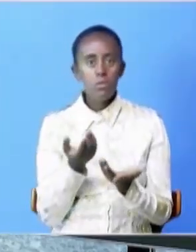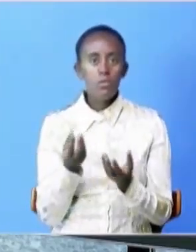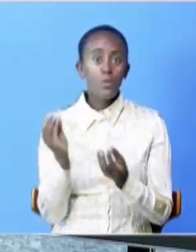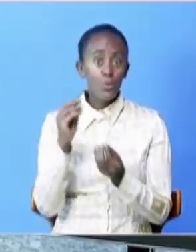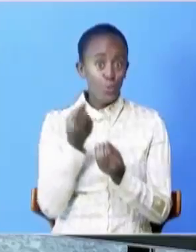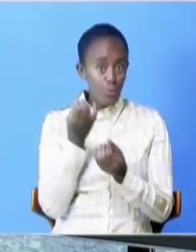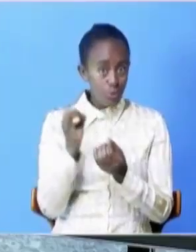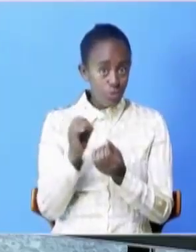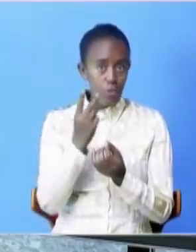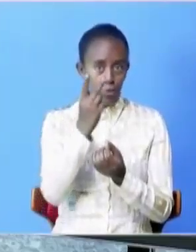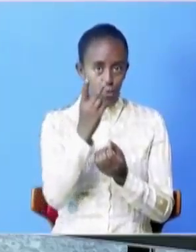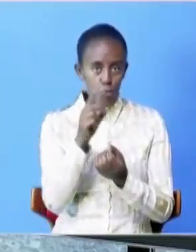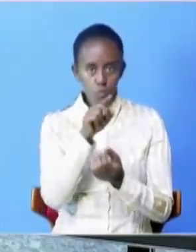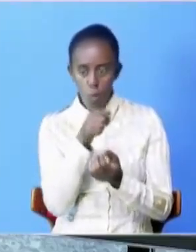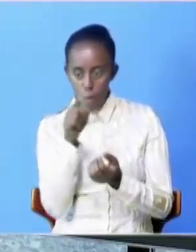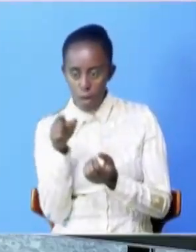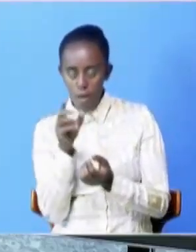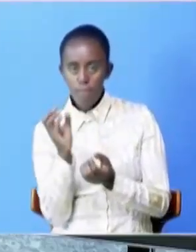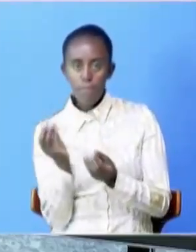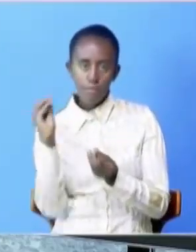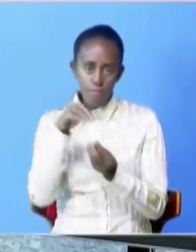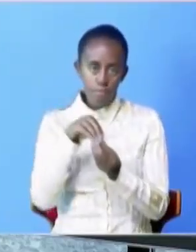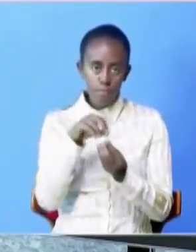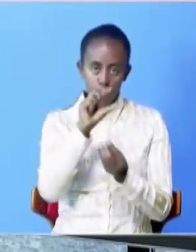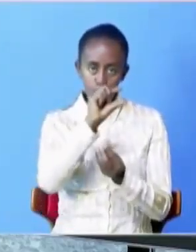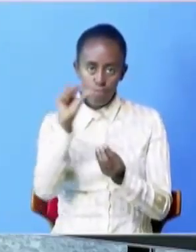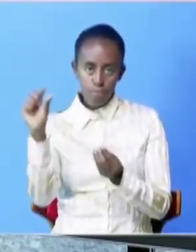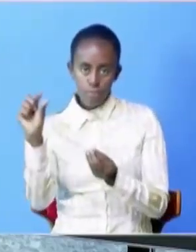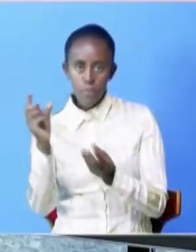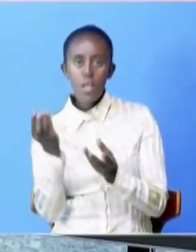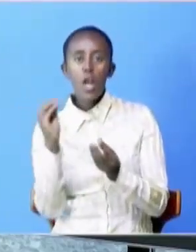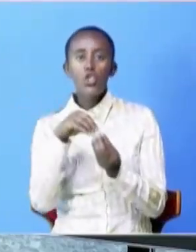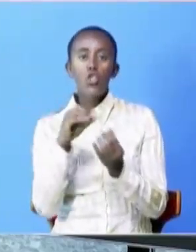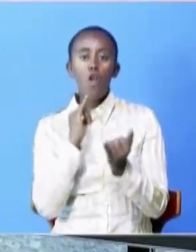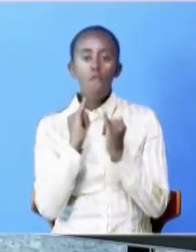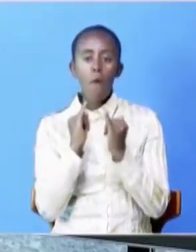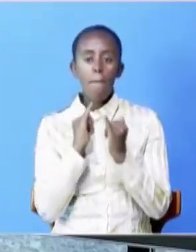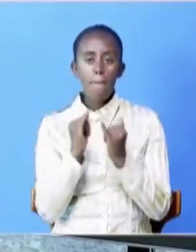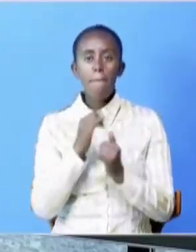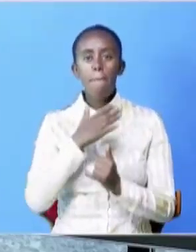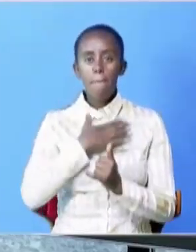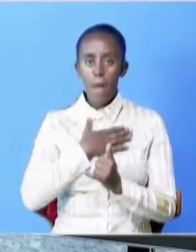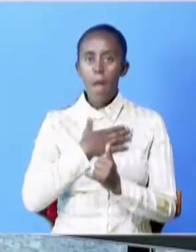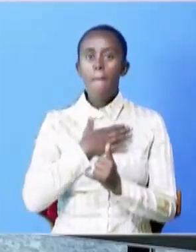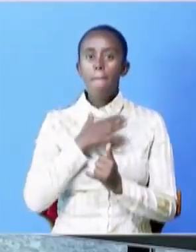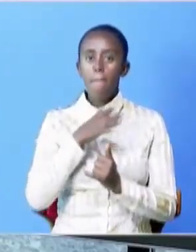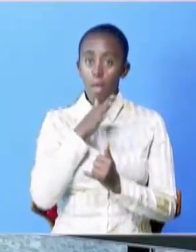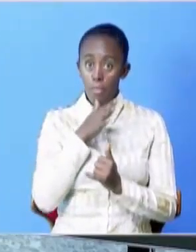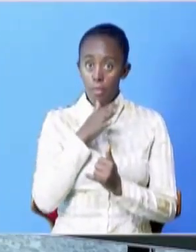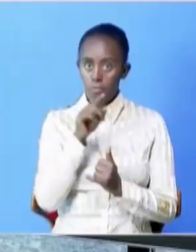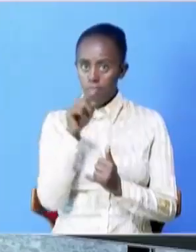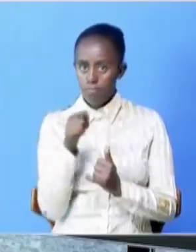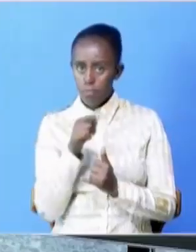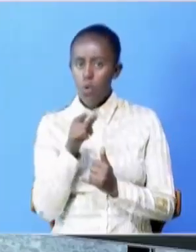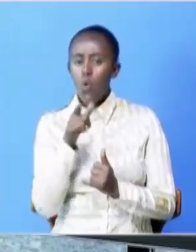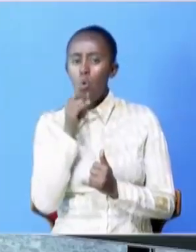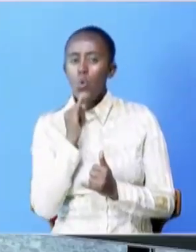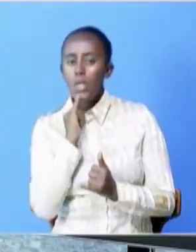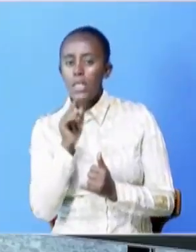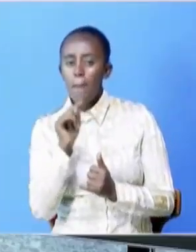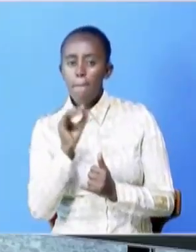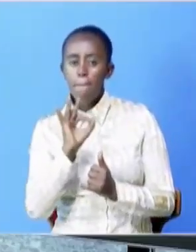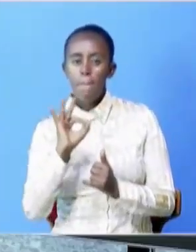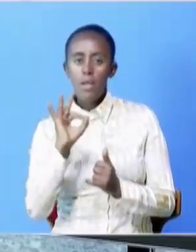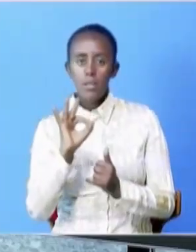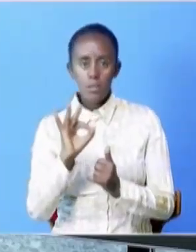using two commas and adding additional information. My mother, who is the best cook,